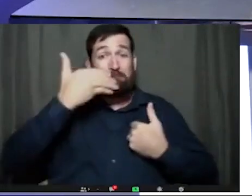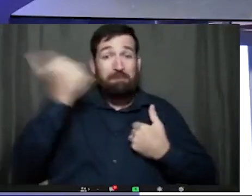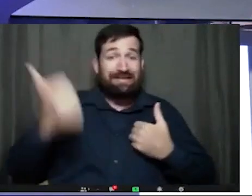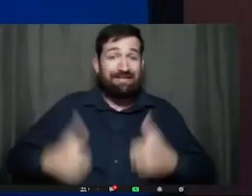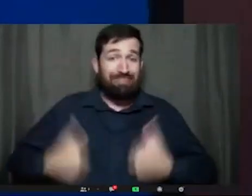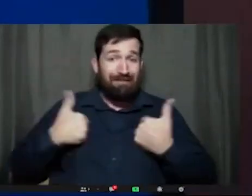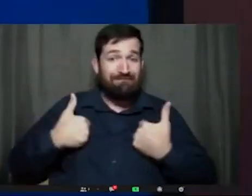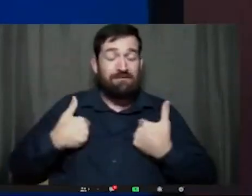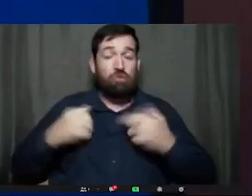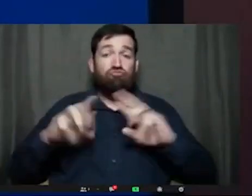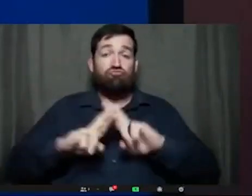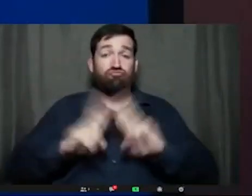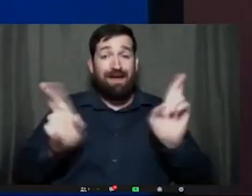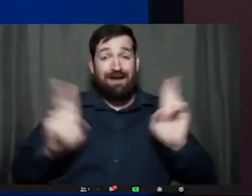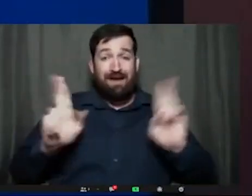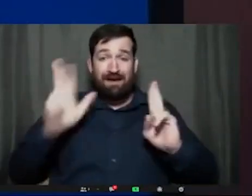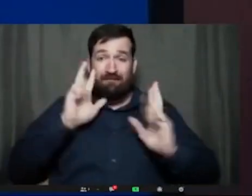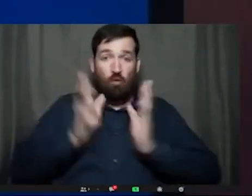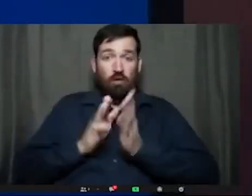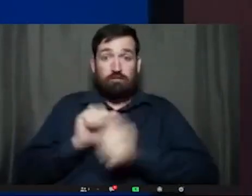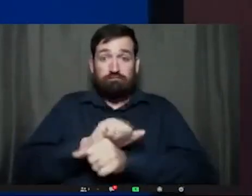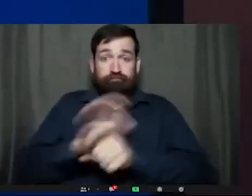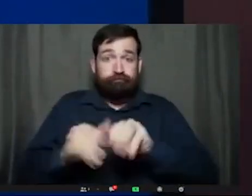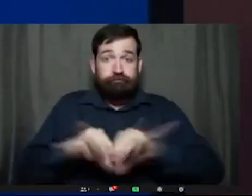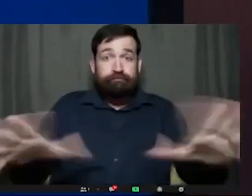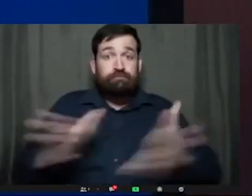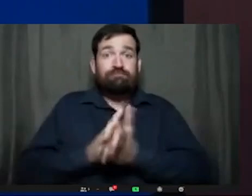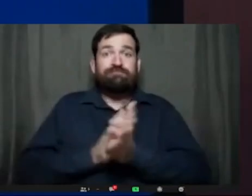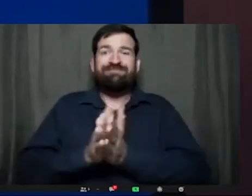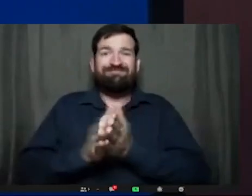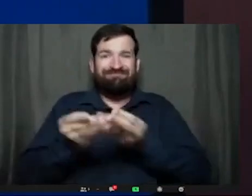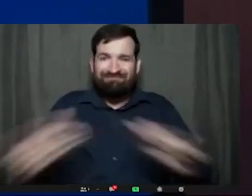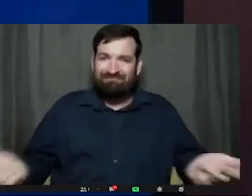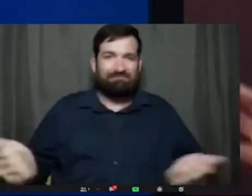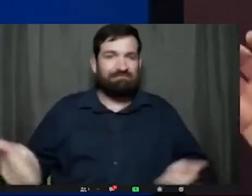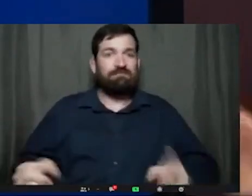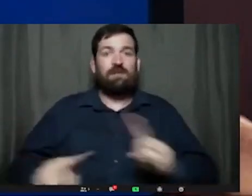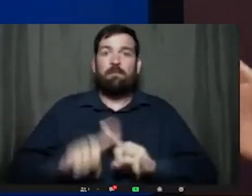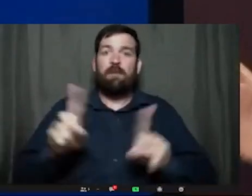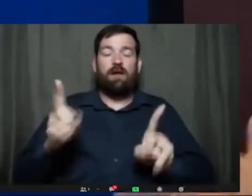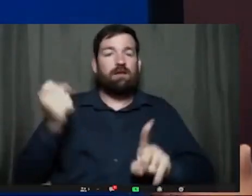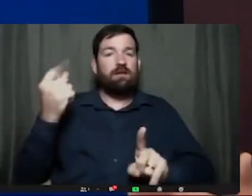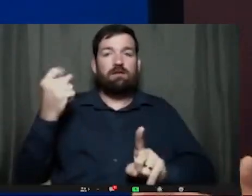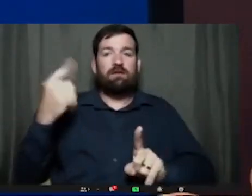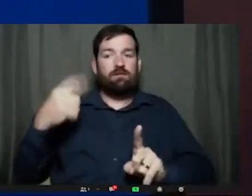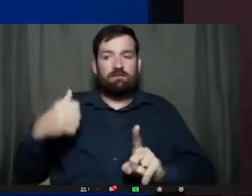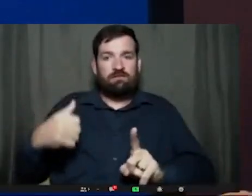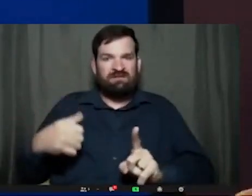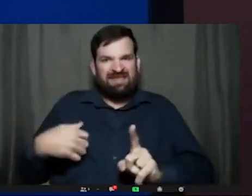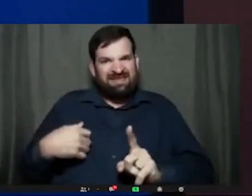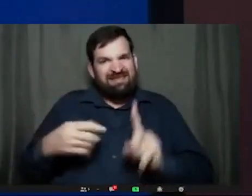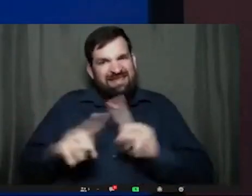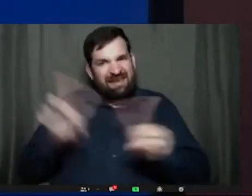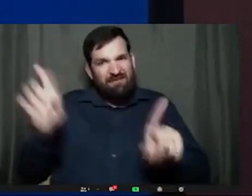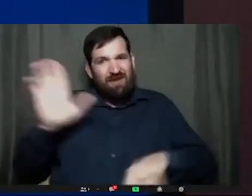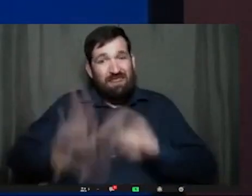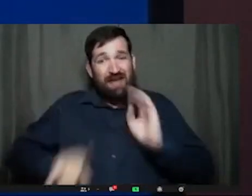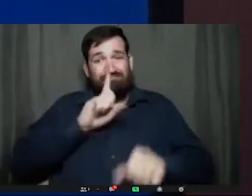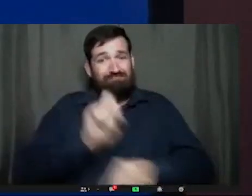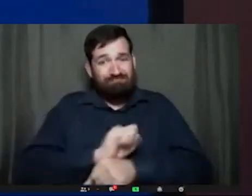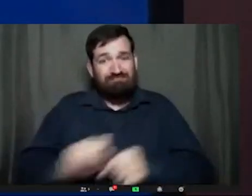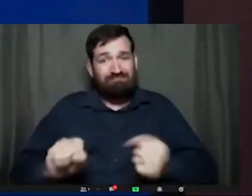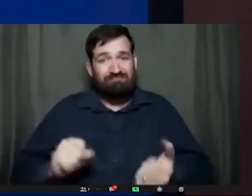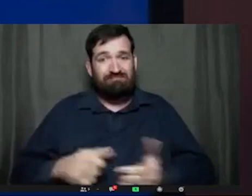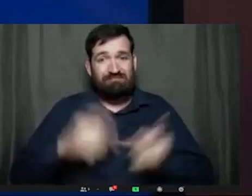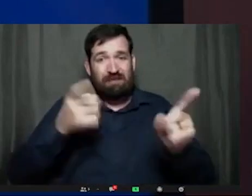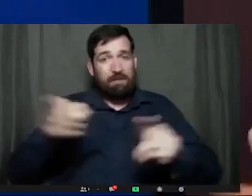get this pandemic behind them. But the life is divorced from reality, is what you say. And you say